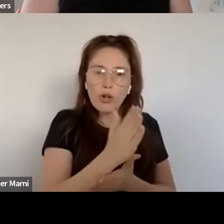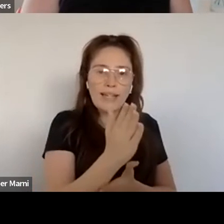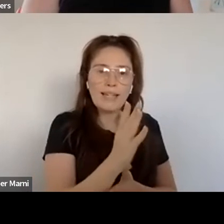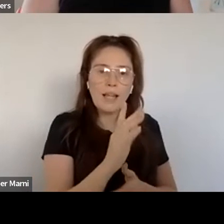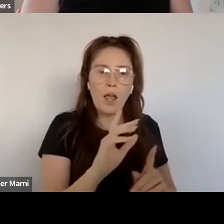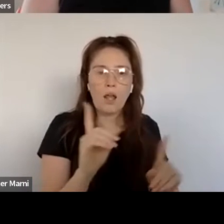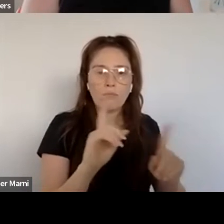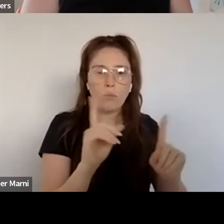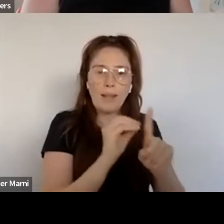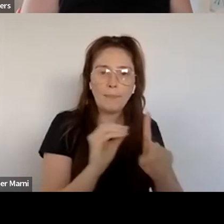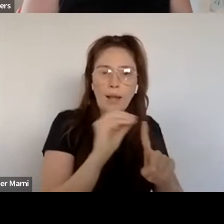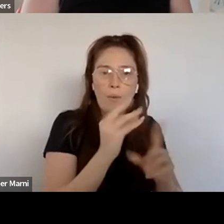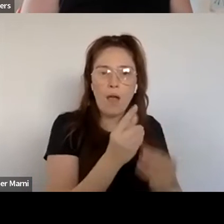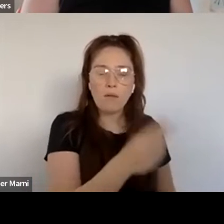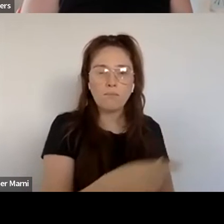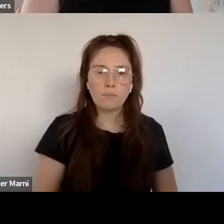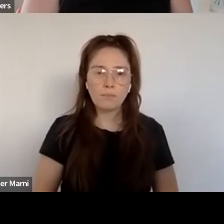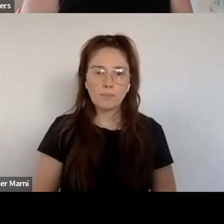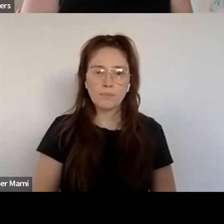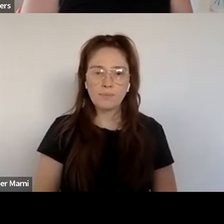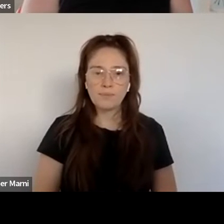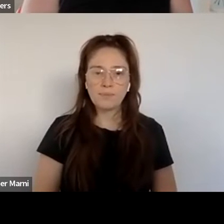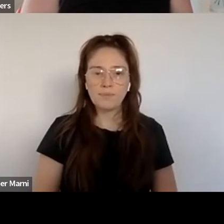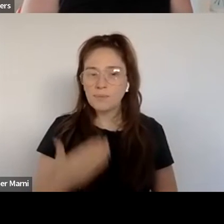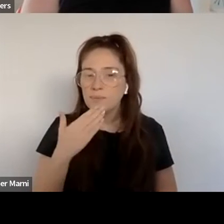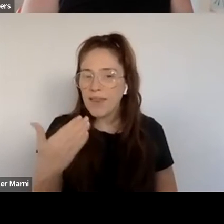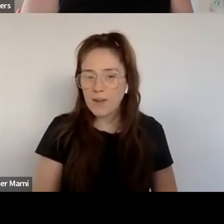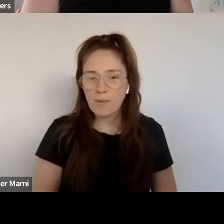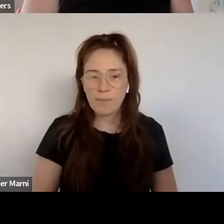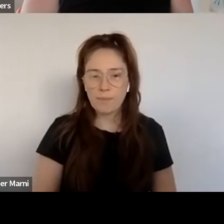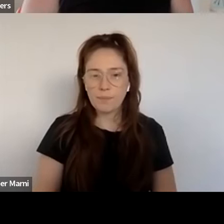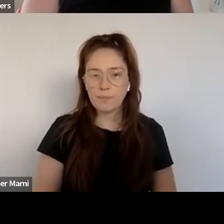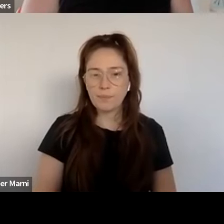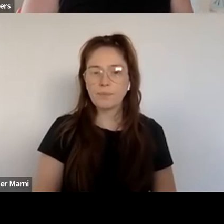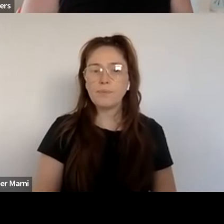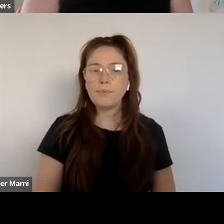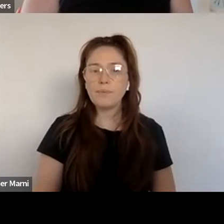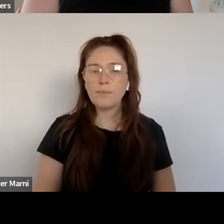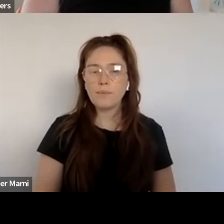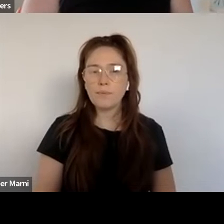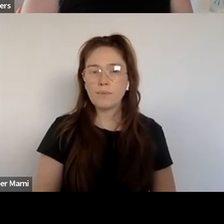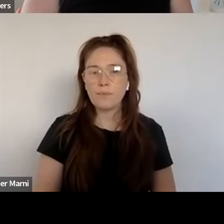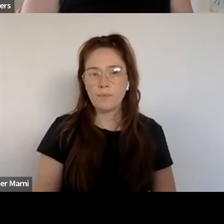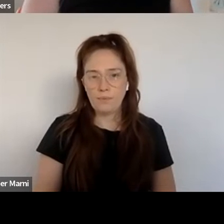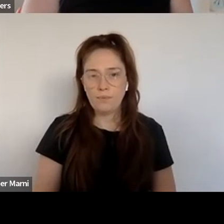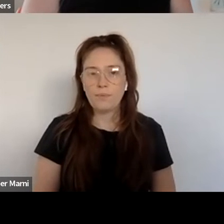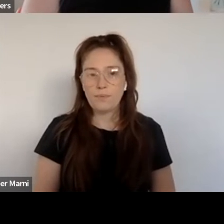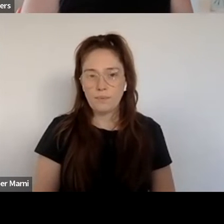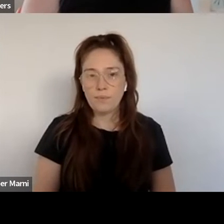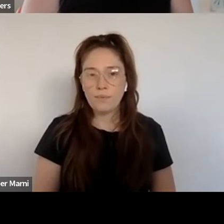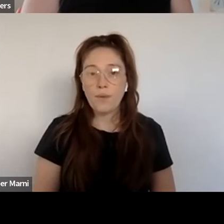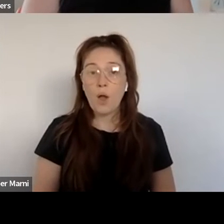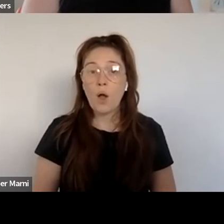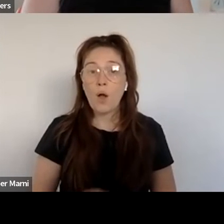relation to it now. Thank you, Peter. Yes, unlike Chris,